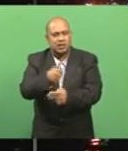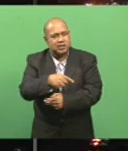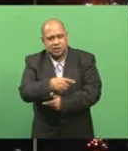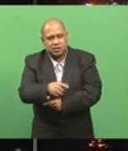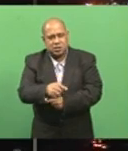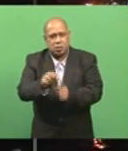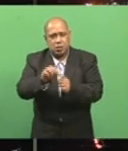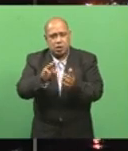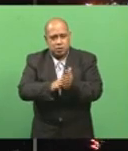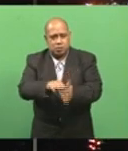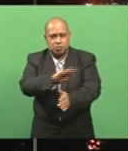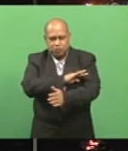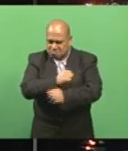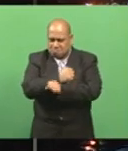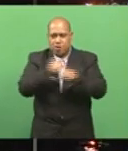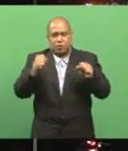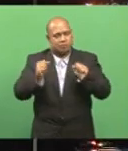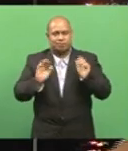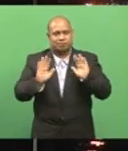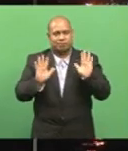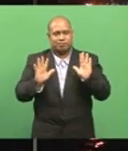the Public Health Act.